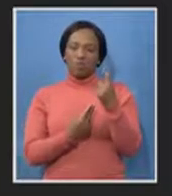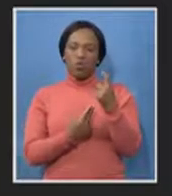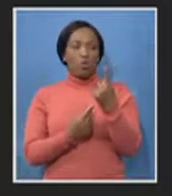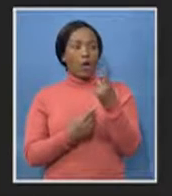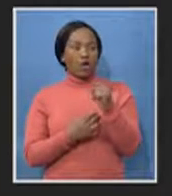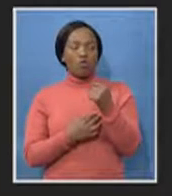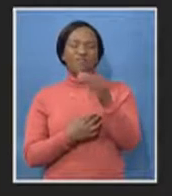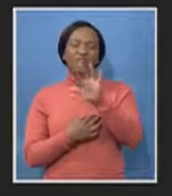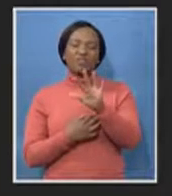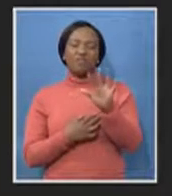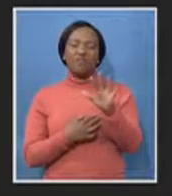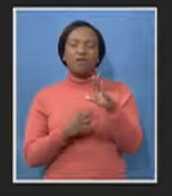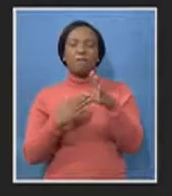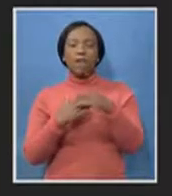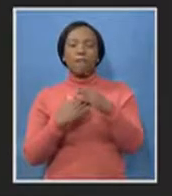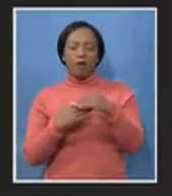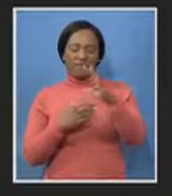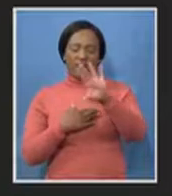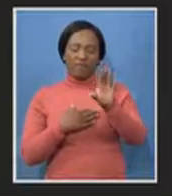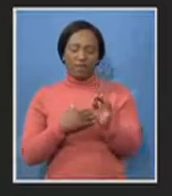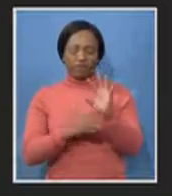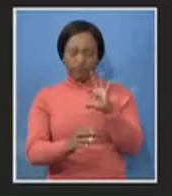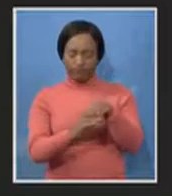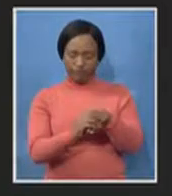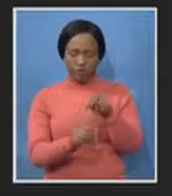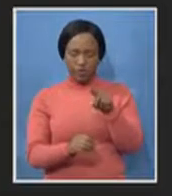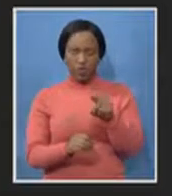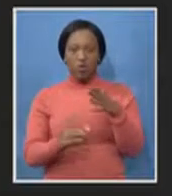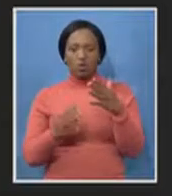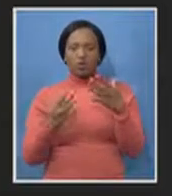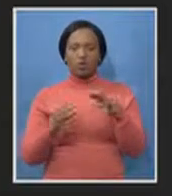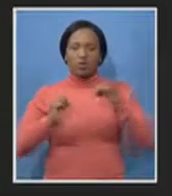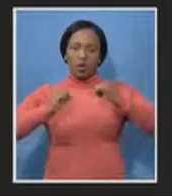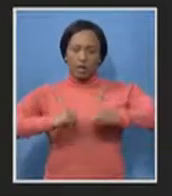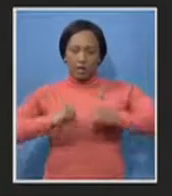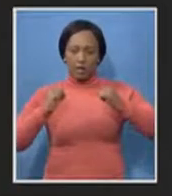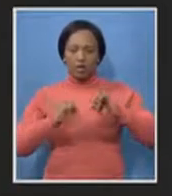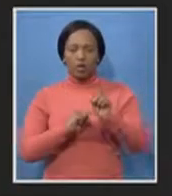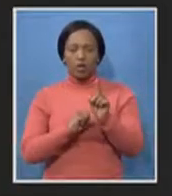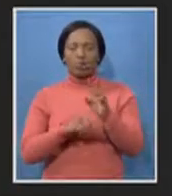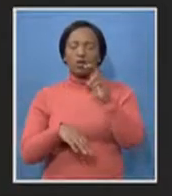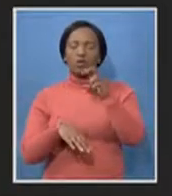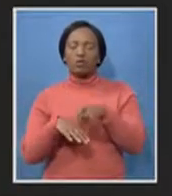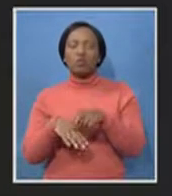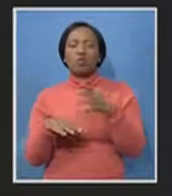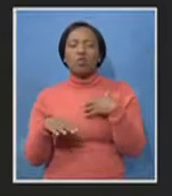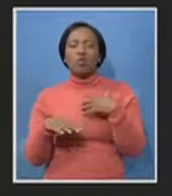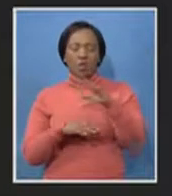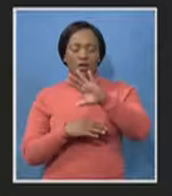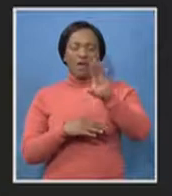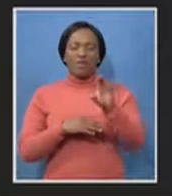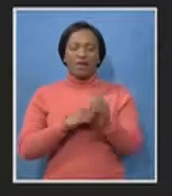all agreed on the need to have a joint continental strategy that is underpinned